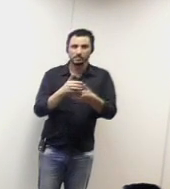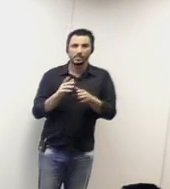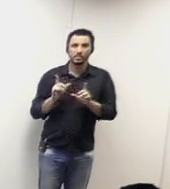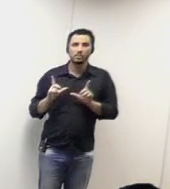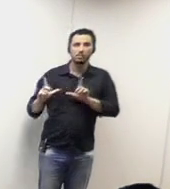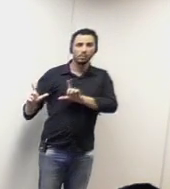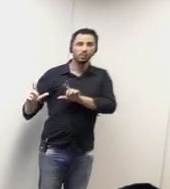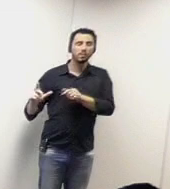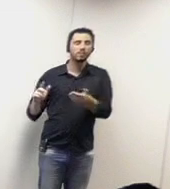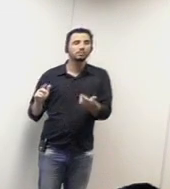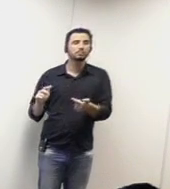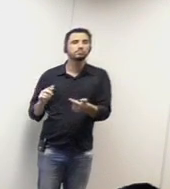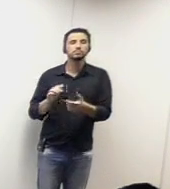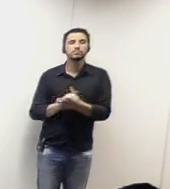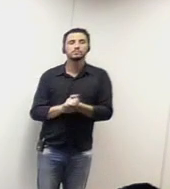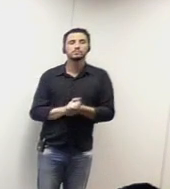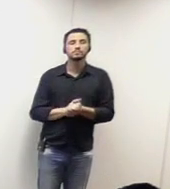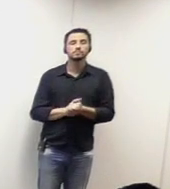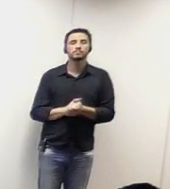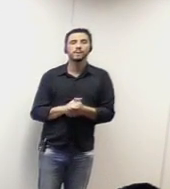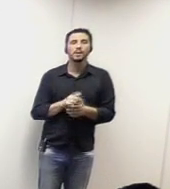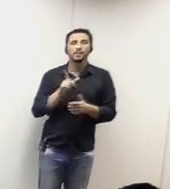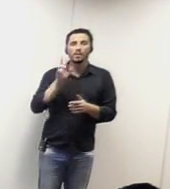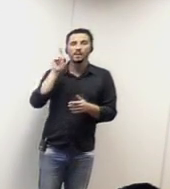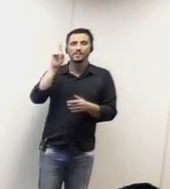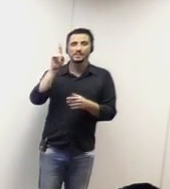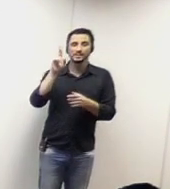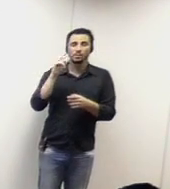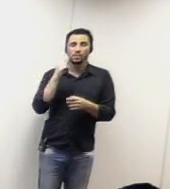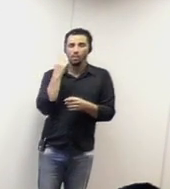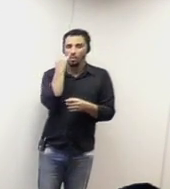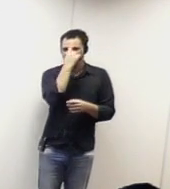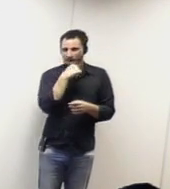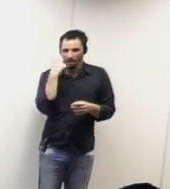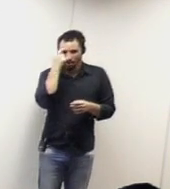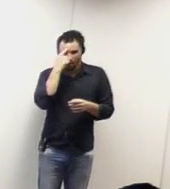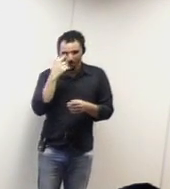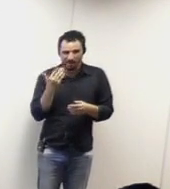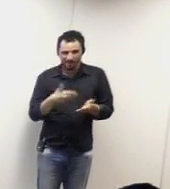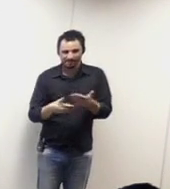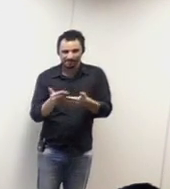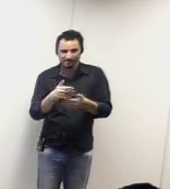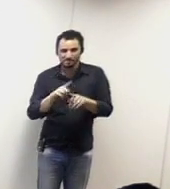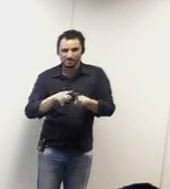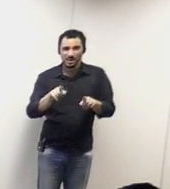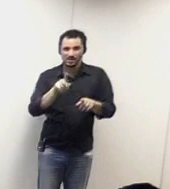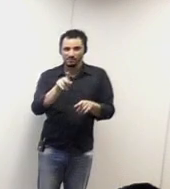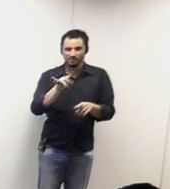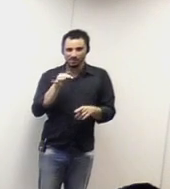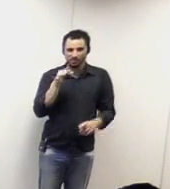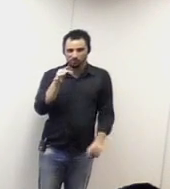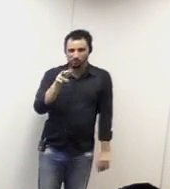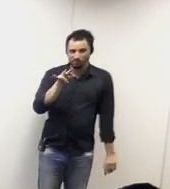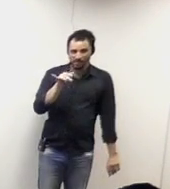them at that URL. I understand you'll also have access to this presentation. You don't need to write it down